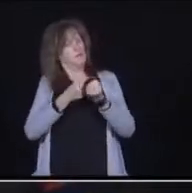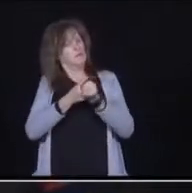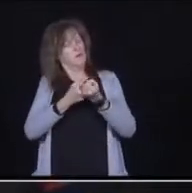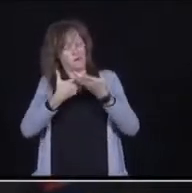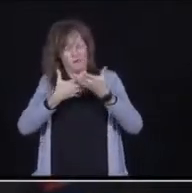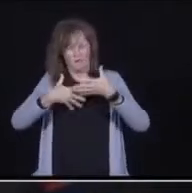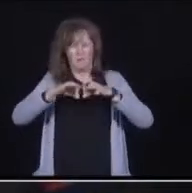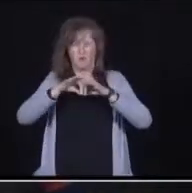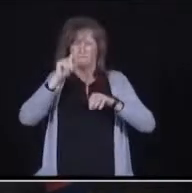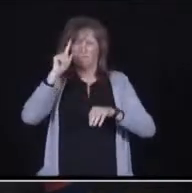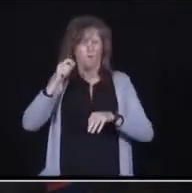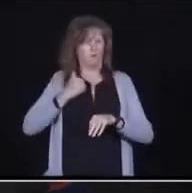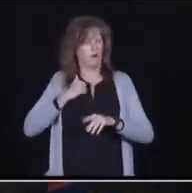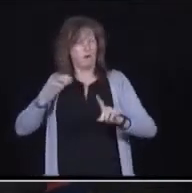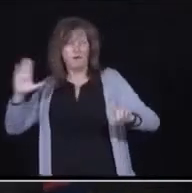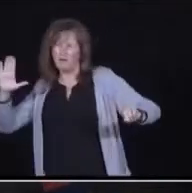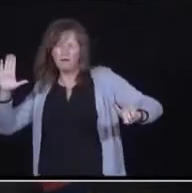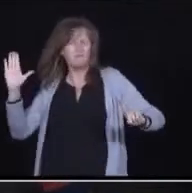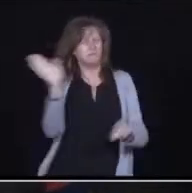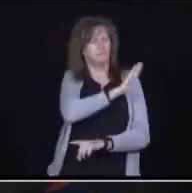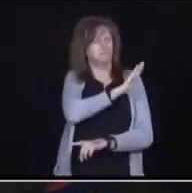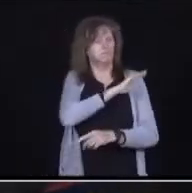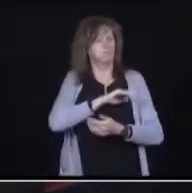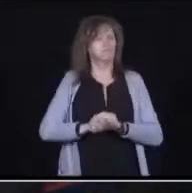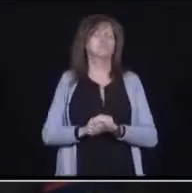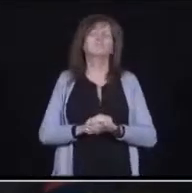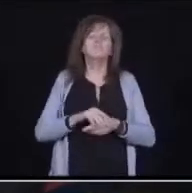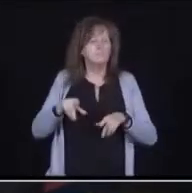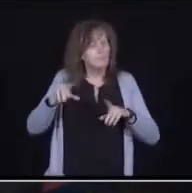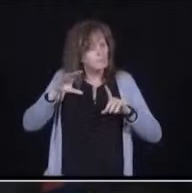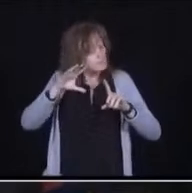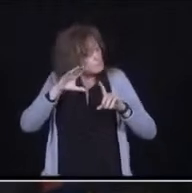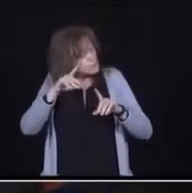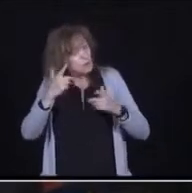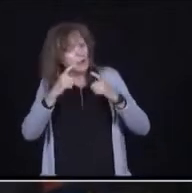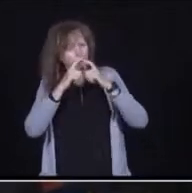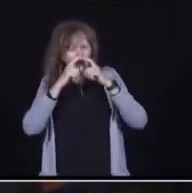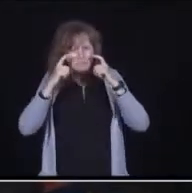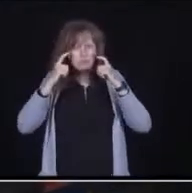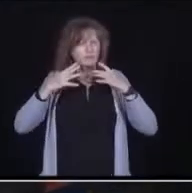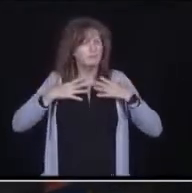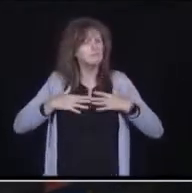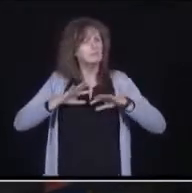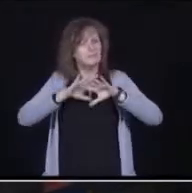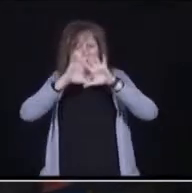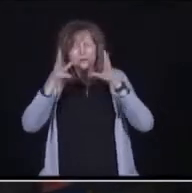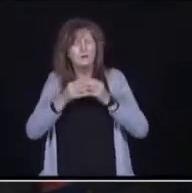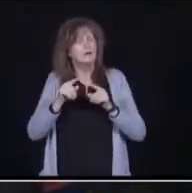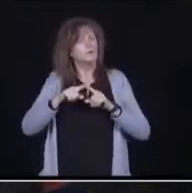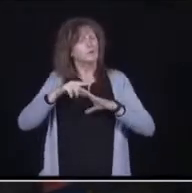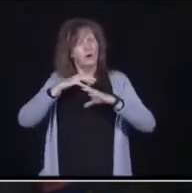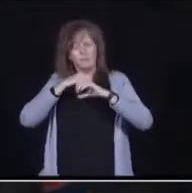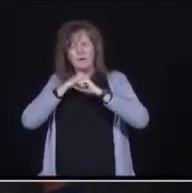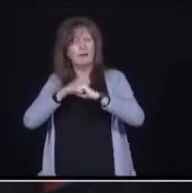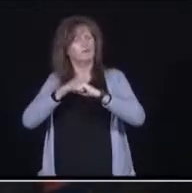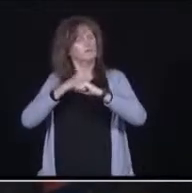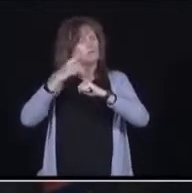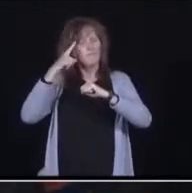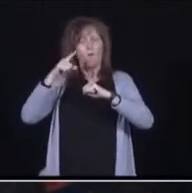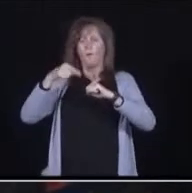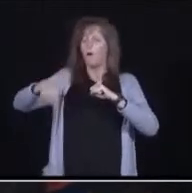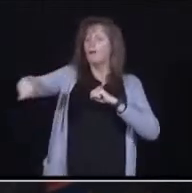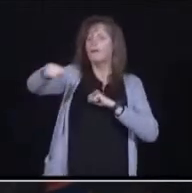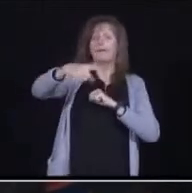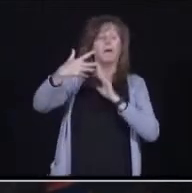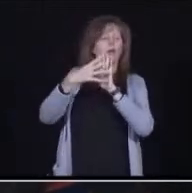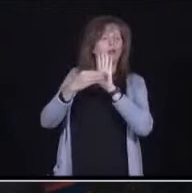staffing, PPE, cleaning supplies, mental health, and remote learning. We're continuing to deliver critical supplies to